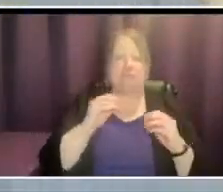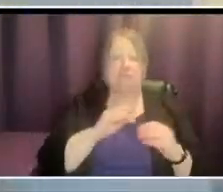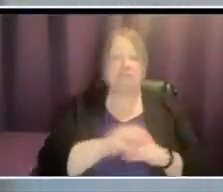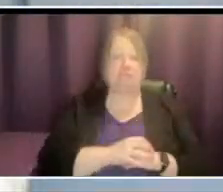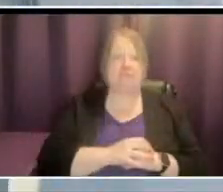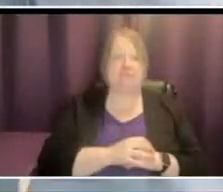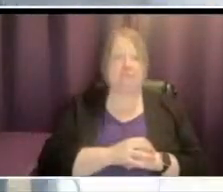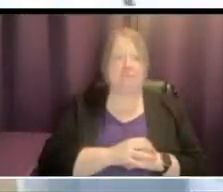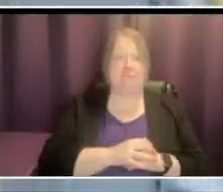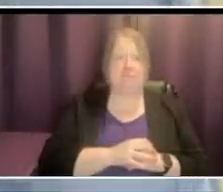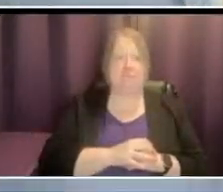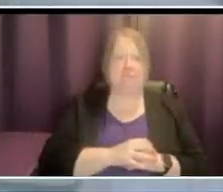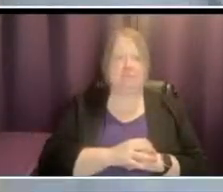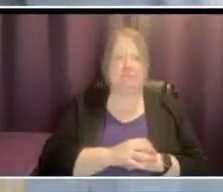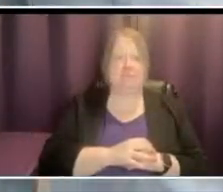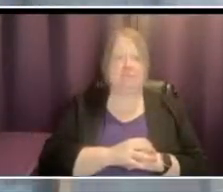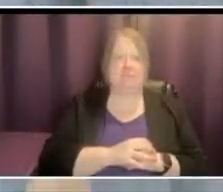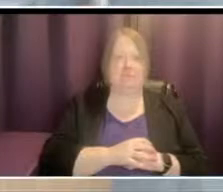no point.